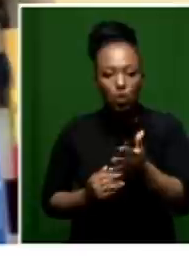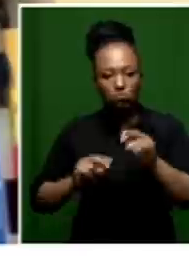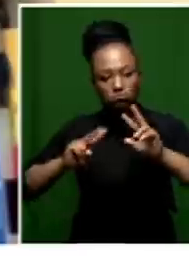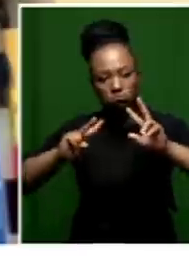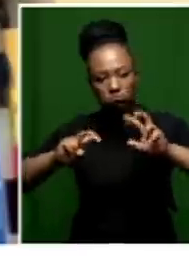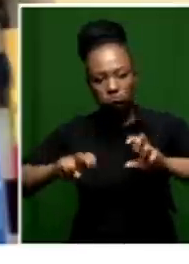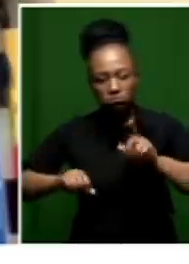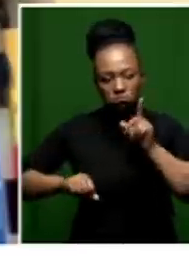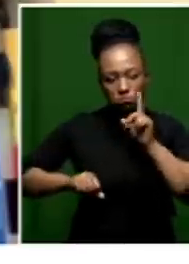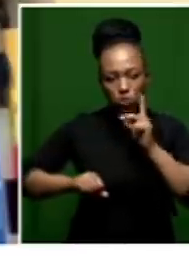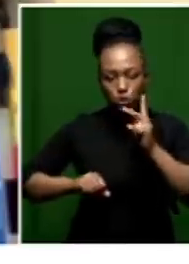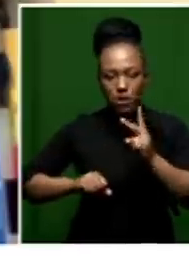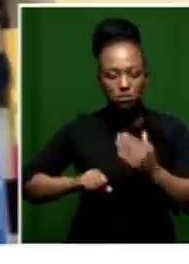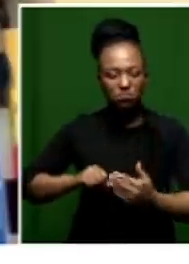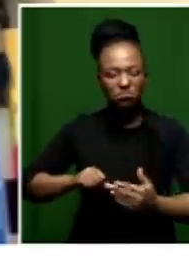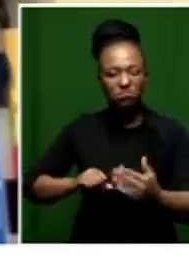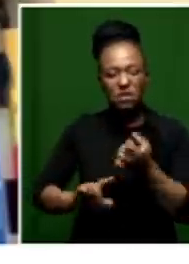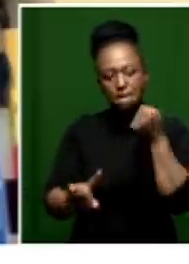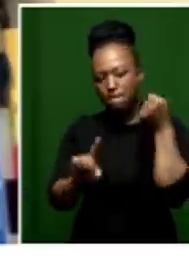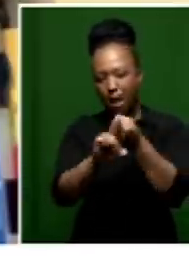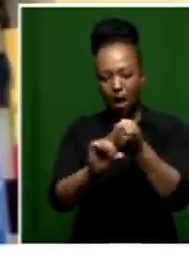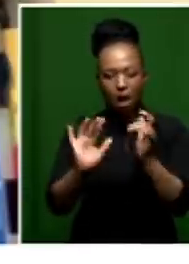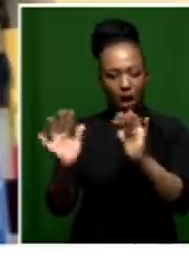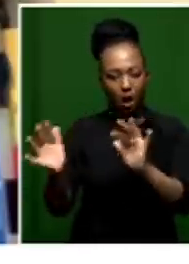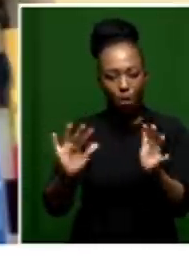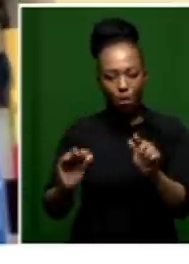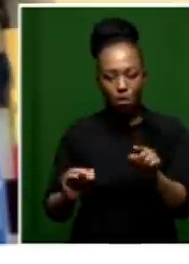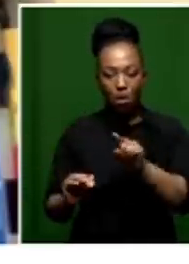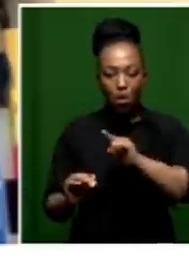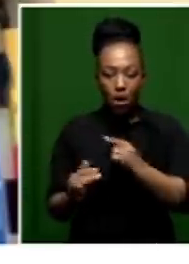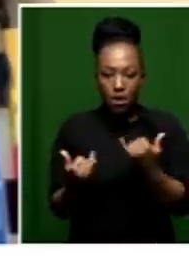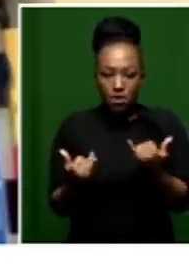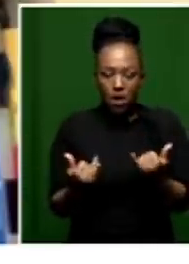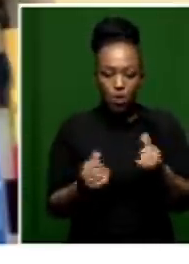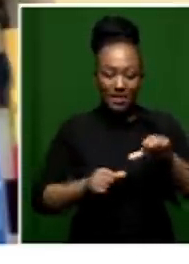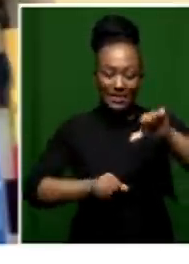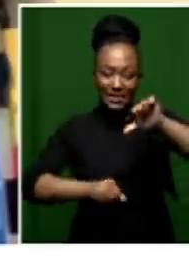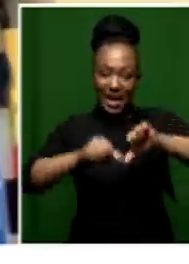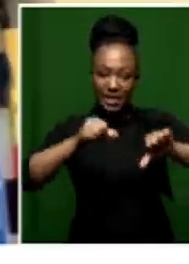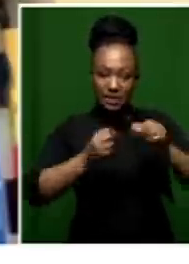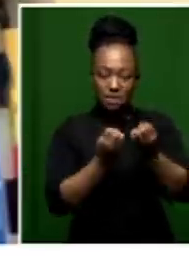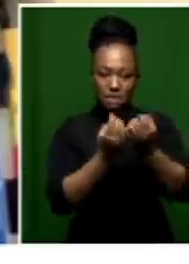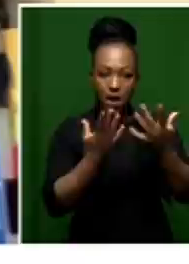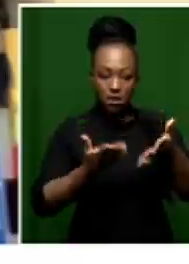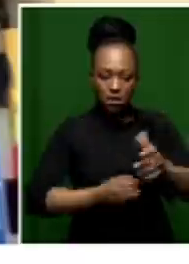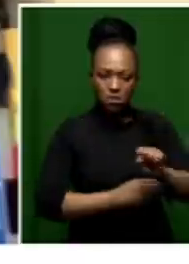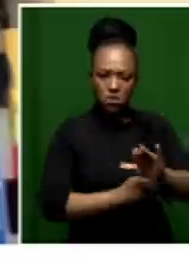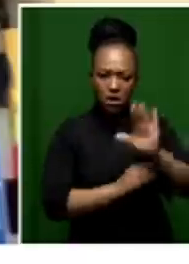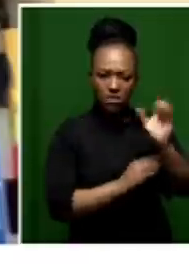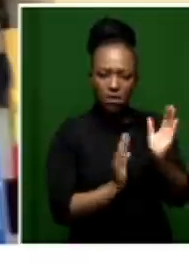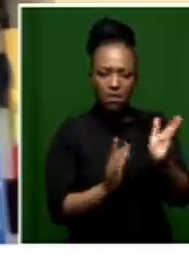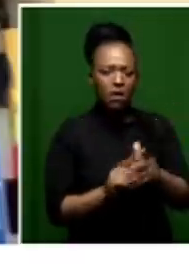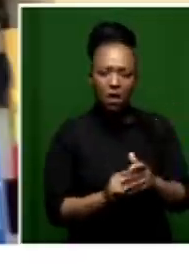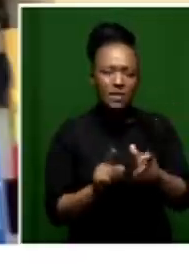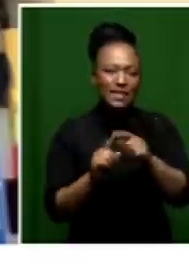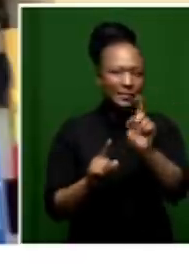of really what will be the effect. And that's why a lot of scientists, not only in South Africa, but around the world, this afternoon,